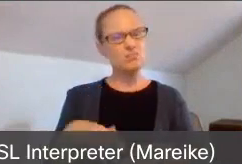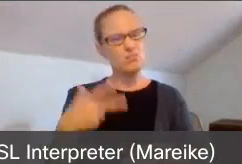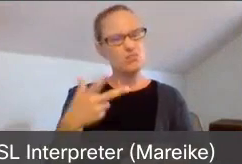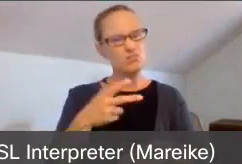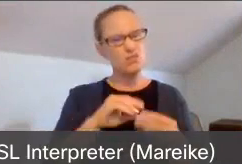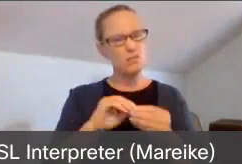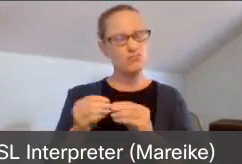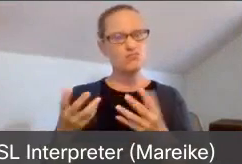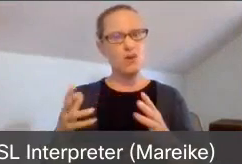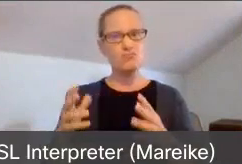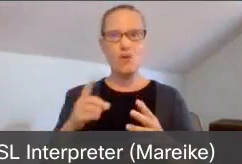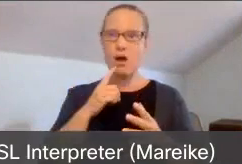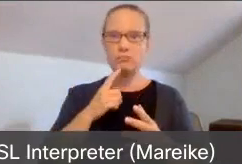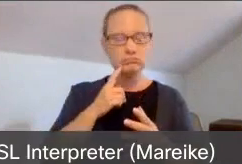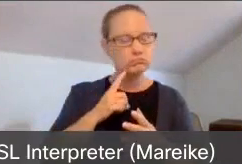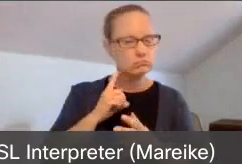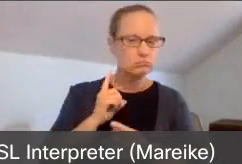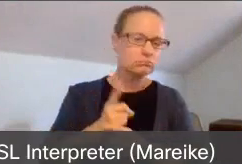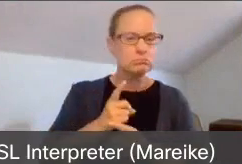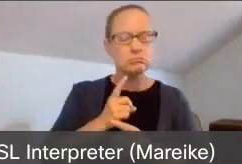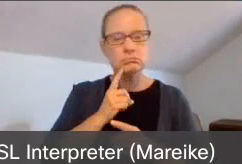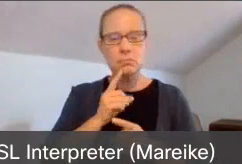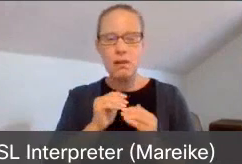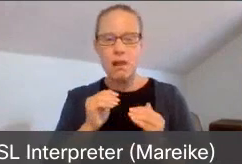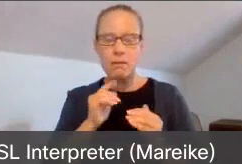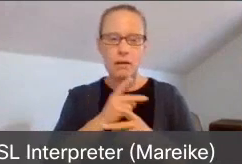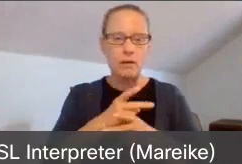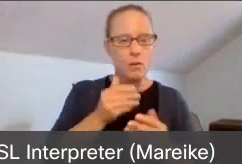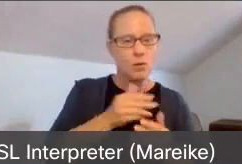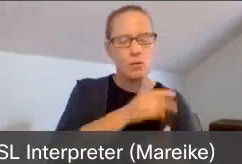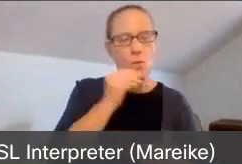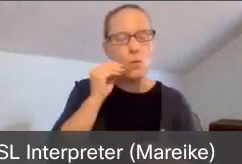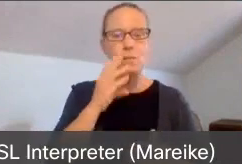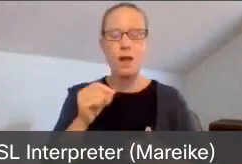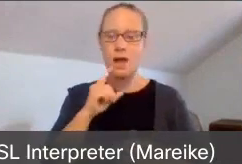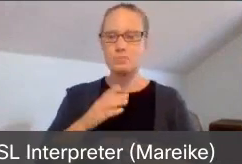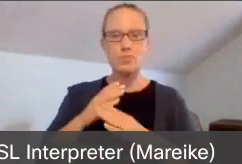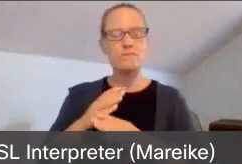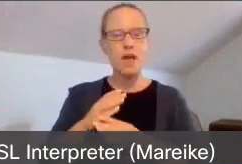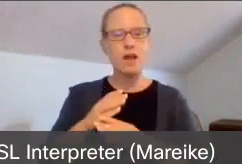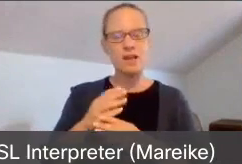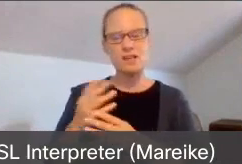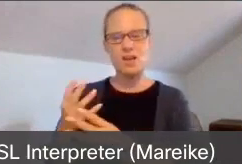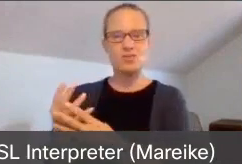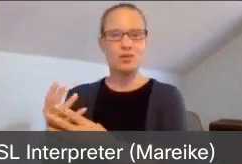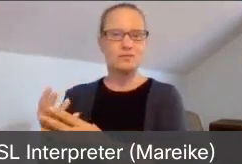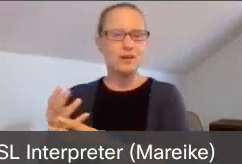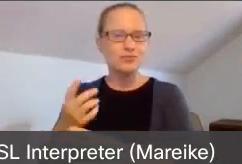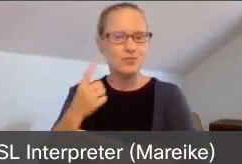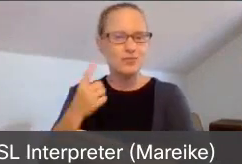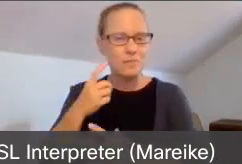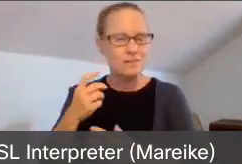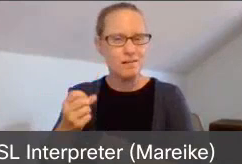care closest to their home and preventing unnecessary incarceration and for mental health issues.